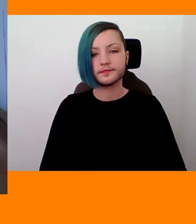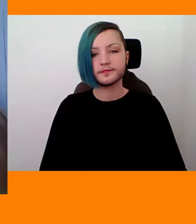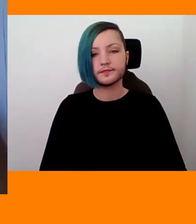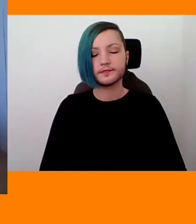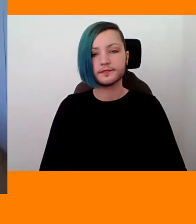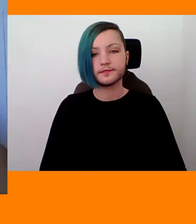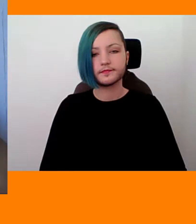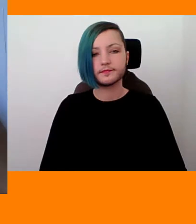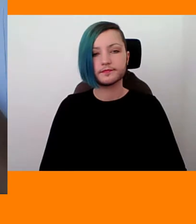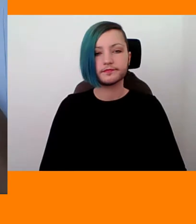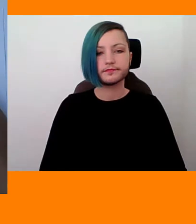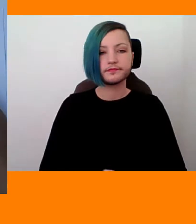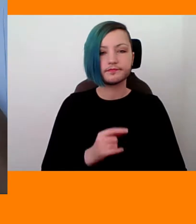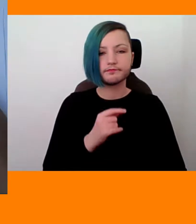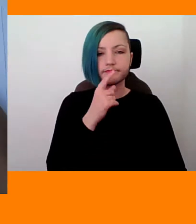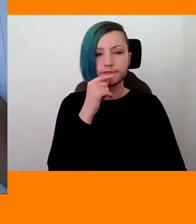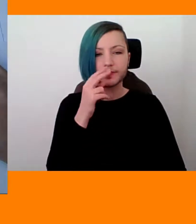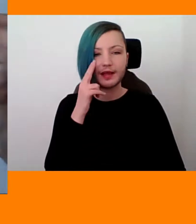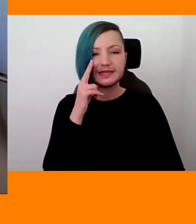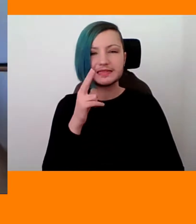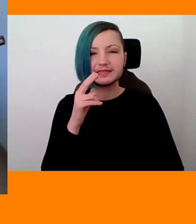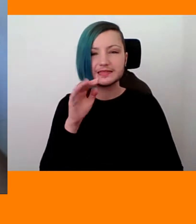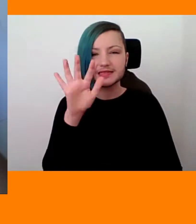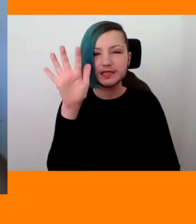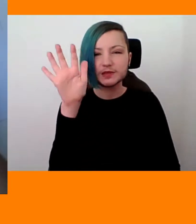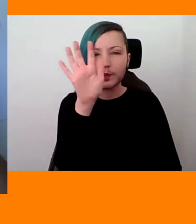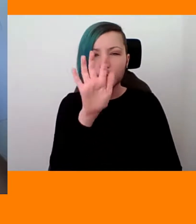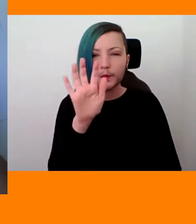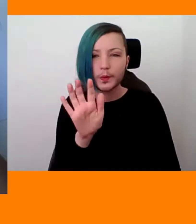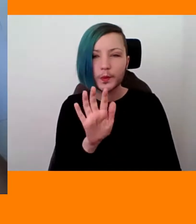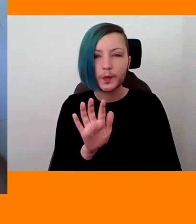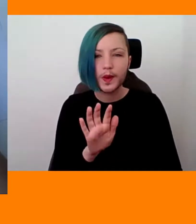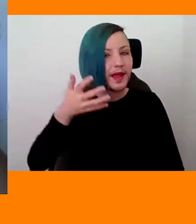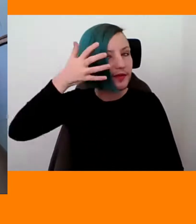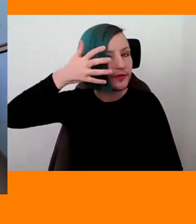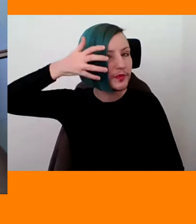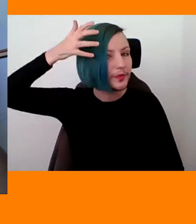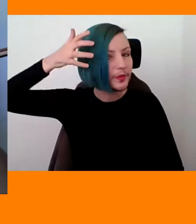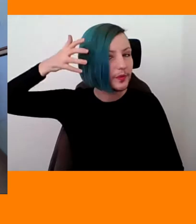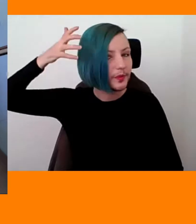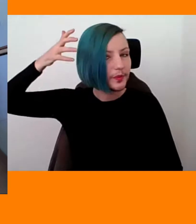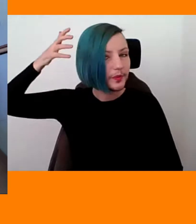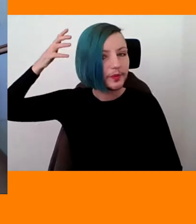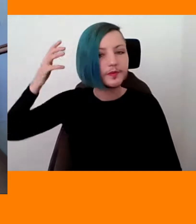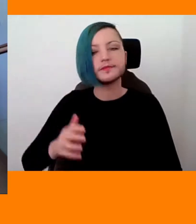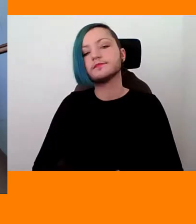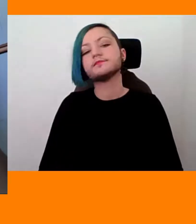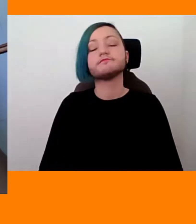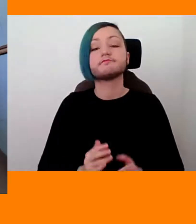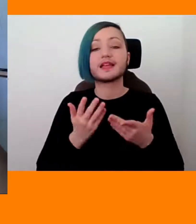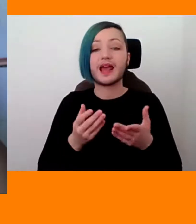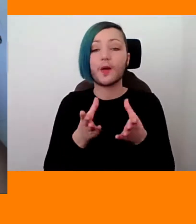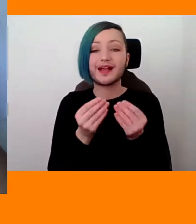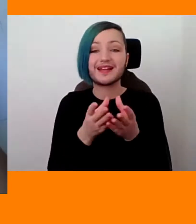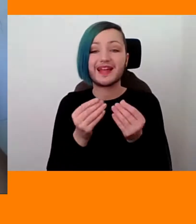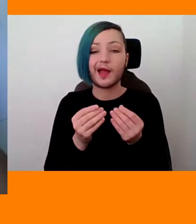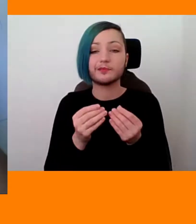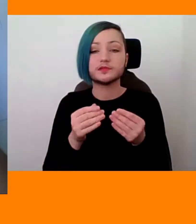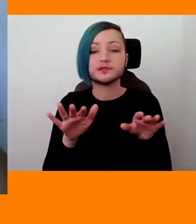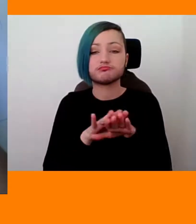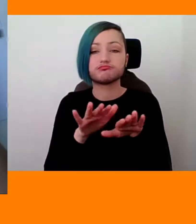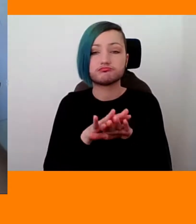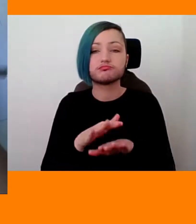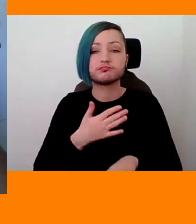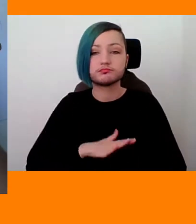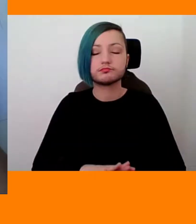And you can see it's sort of got a wave to it. Now you want to fill in all of the gaps in between.